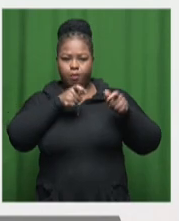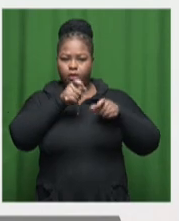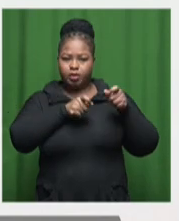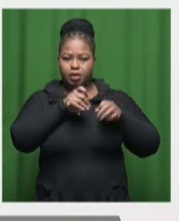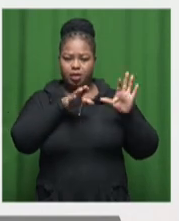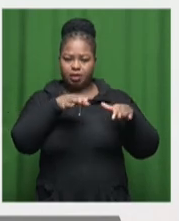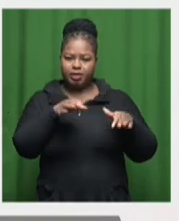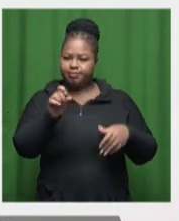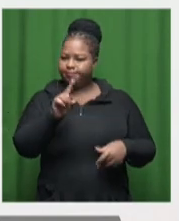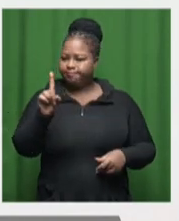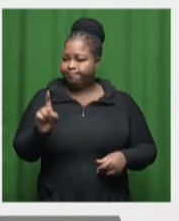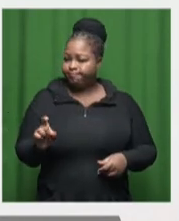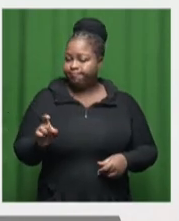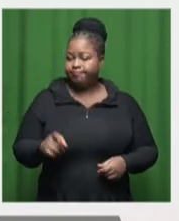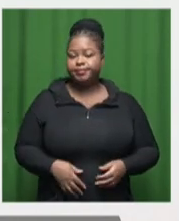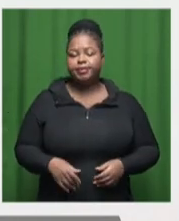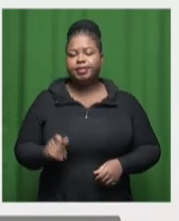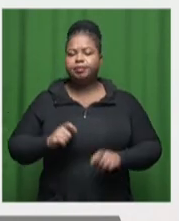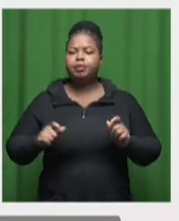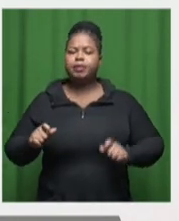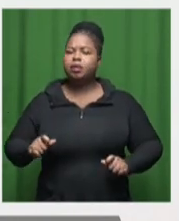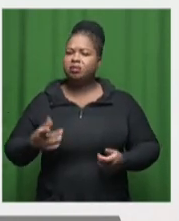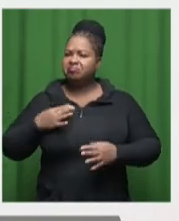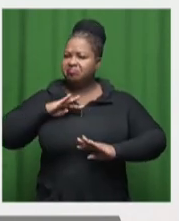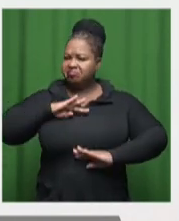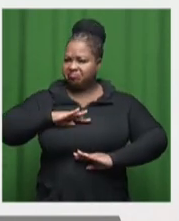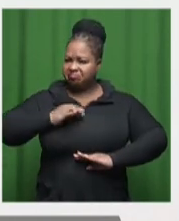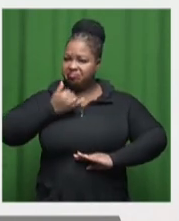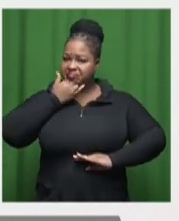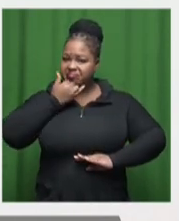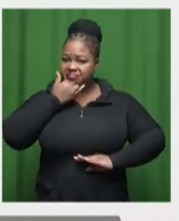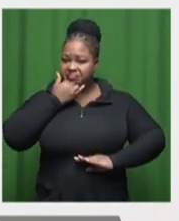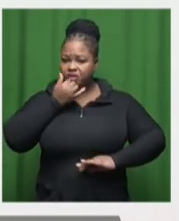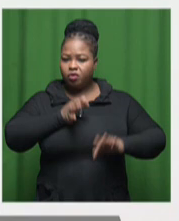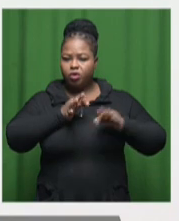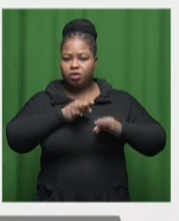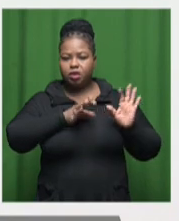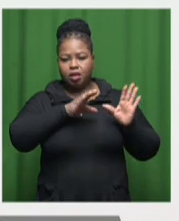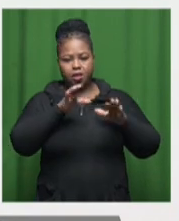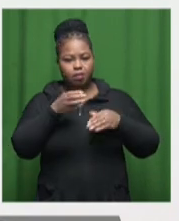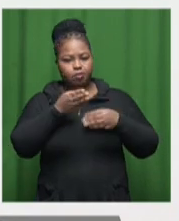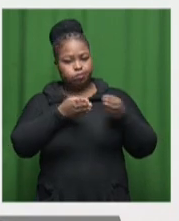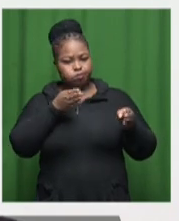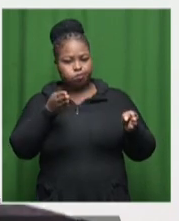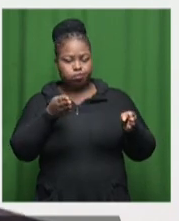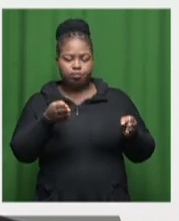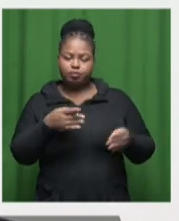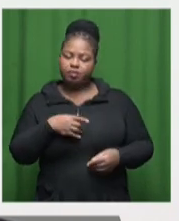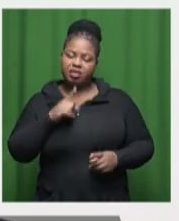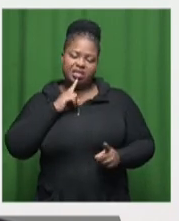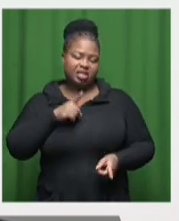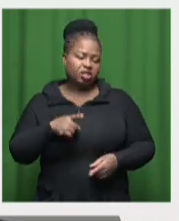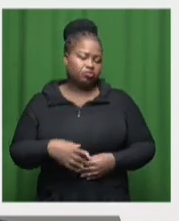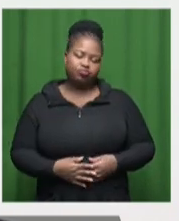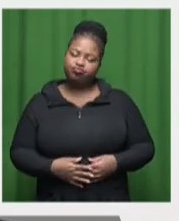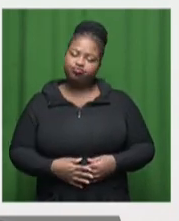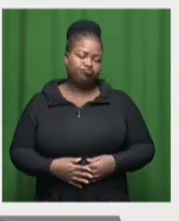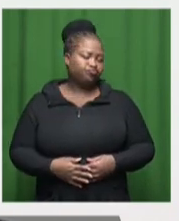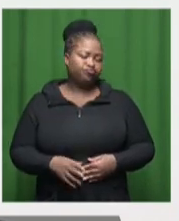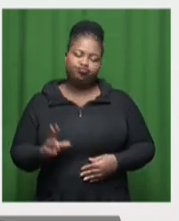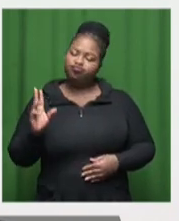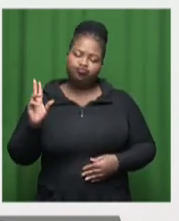question: are the voters satisfied with the current menu of political parties that they have? The answer, clearly, according to South African